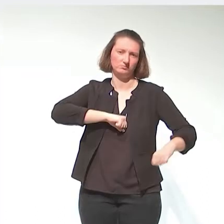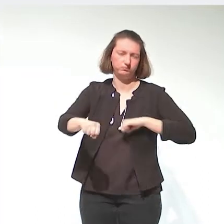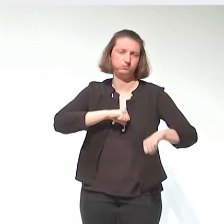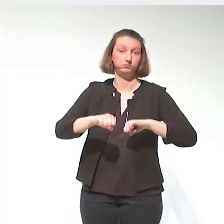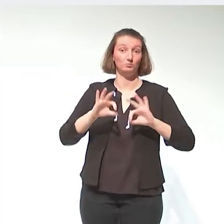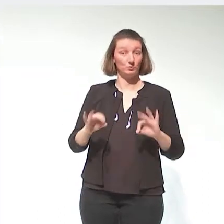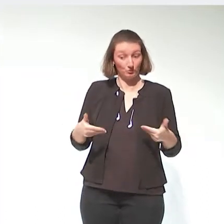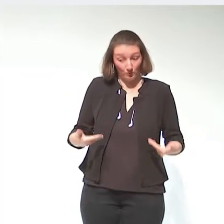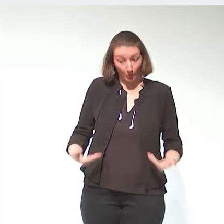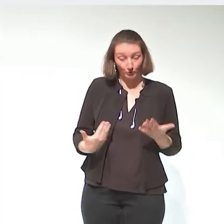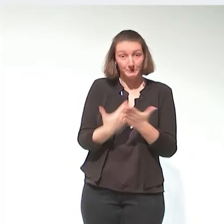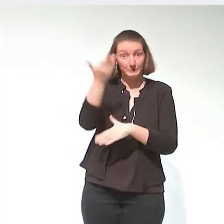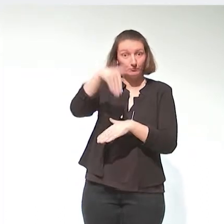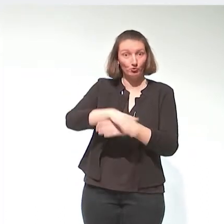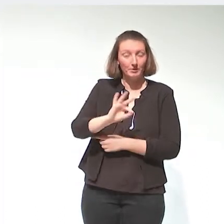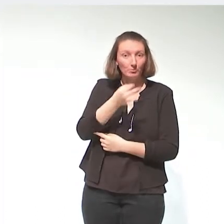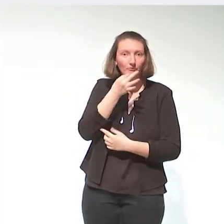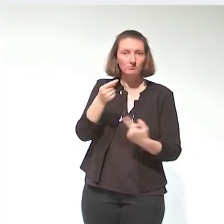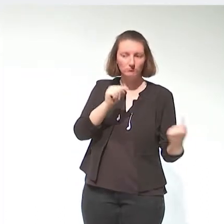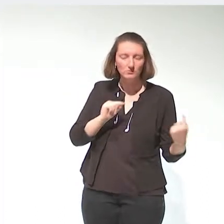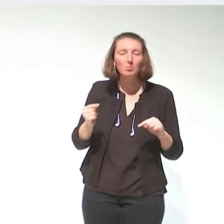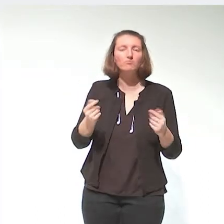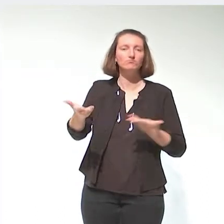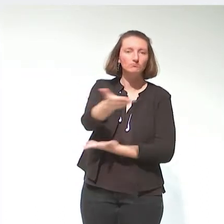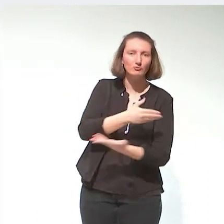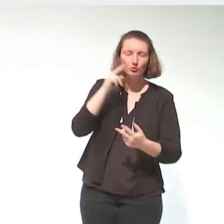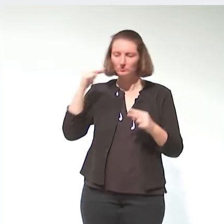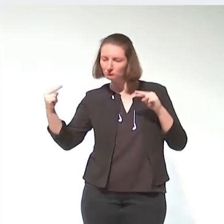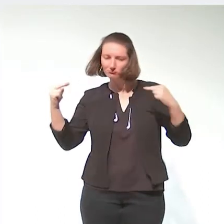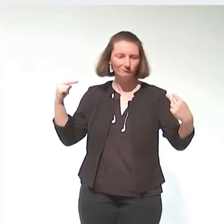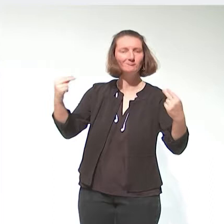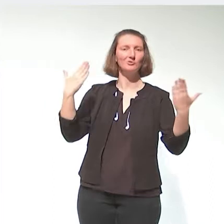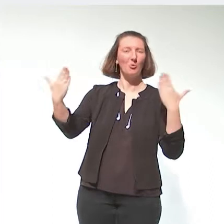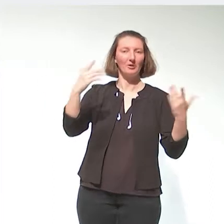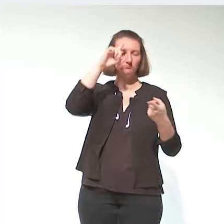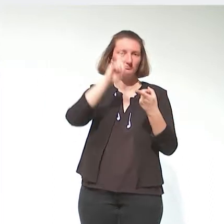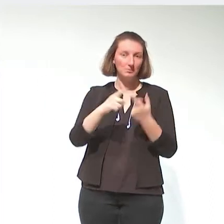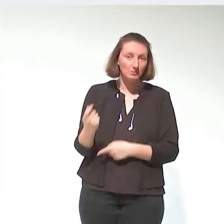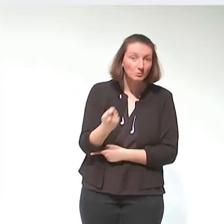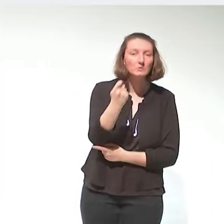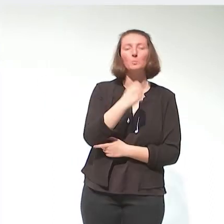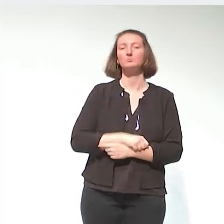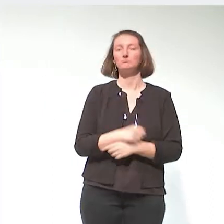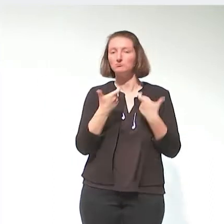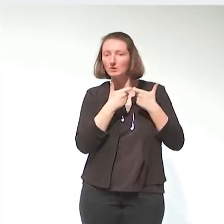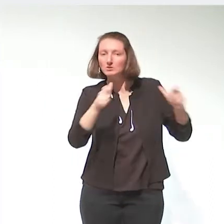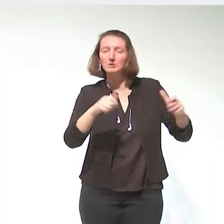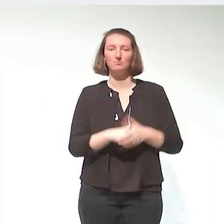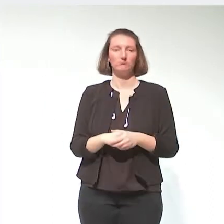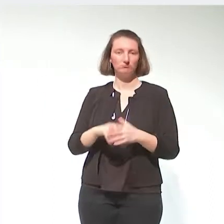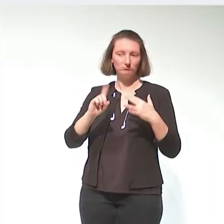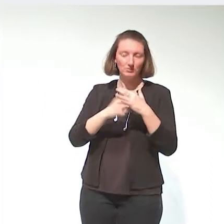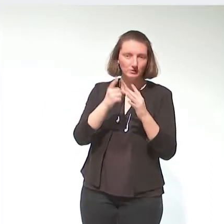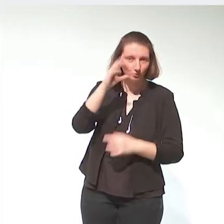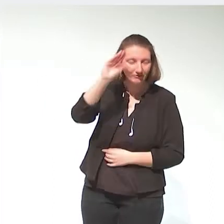of disability not to be just a flavor of the day. It should be a stepping stone. And today we're going to exchange views. We're going to discuss